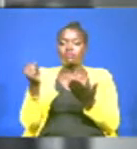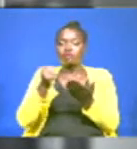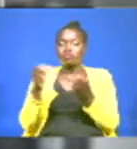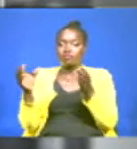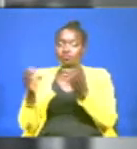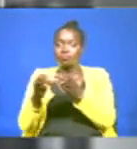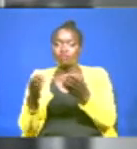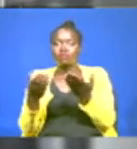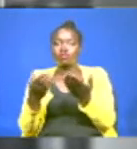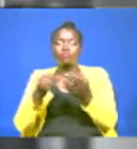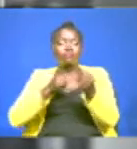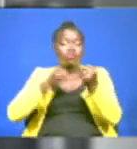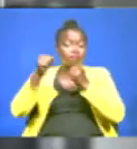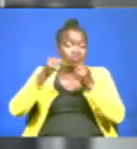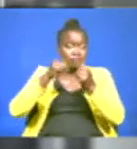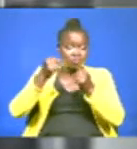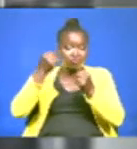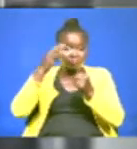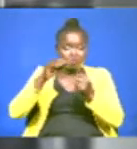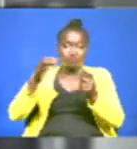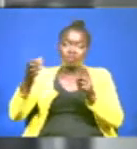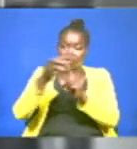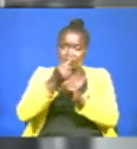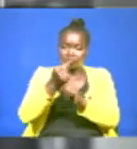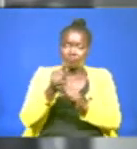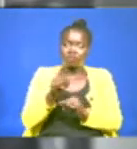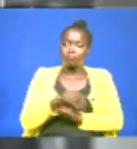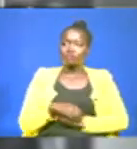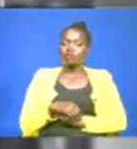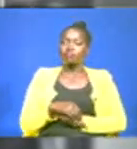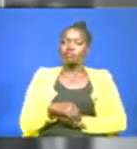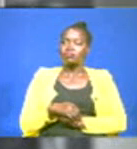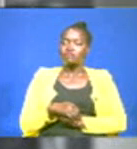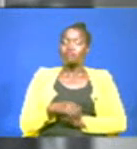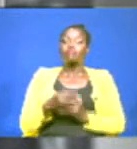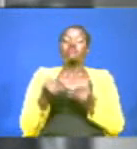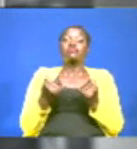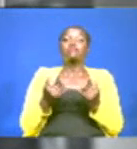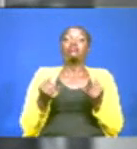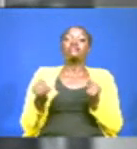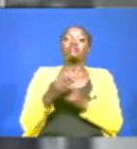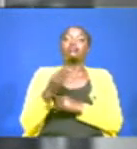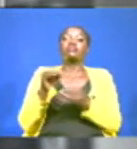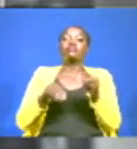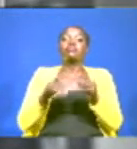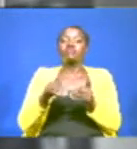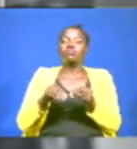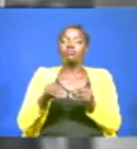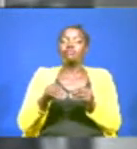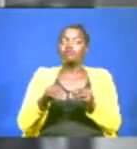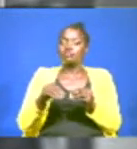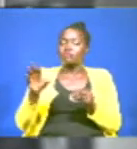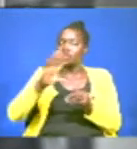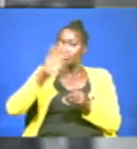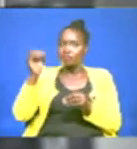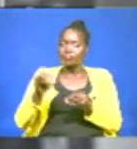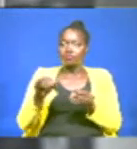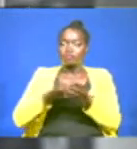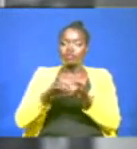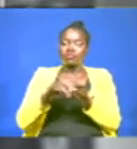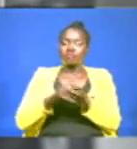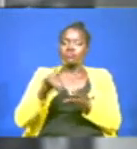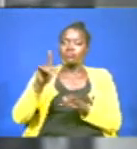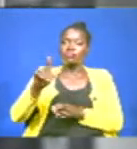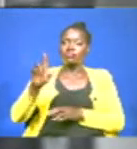had fought for had been achieved. There were now 14 elected African members of the Legislative Council,